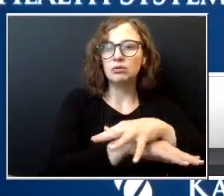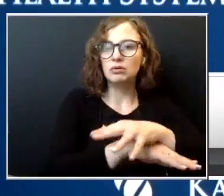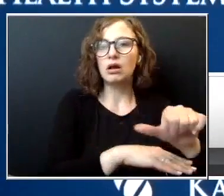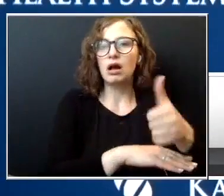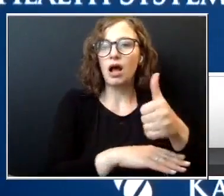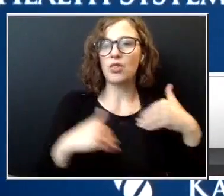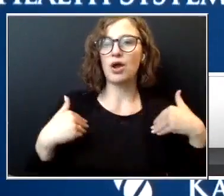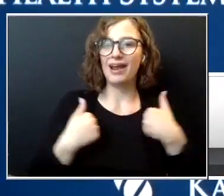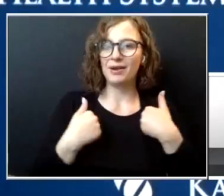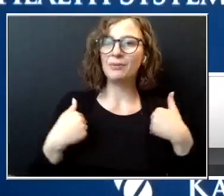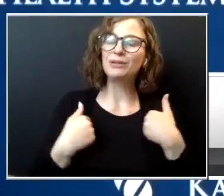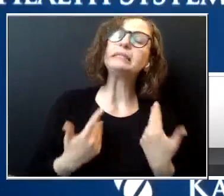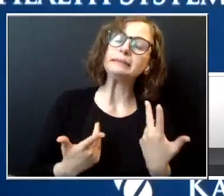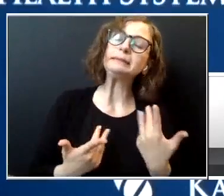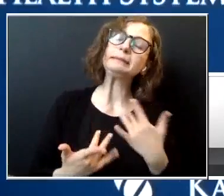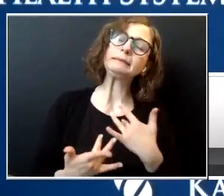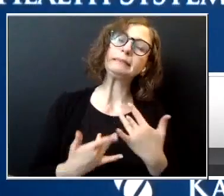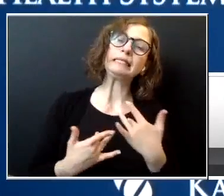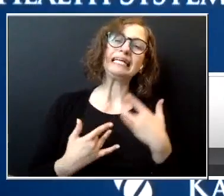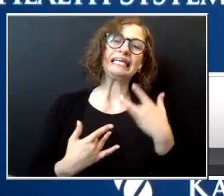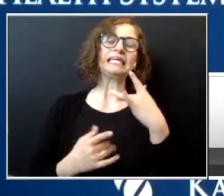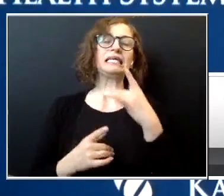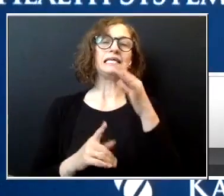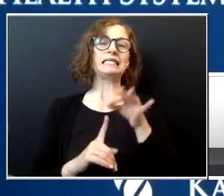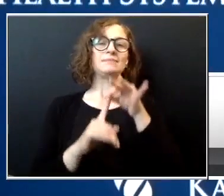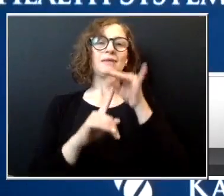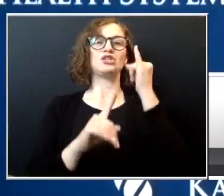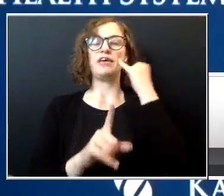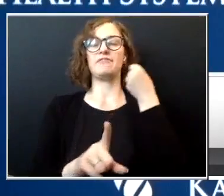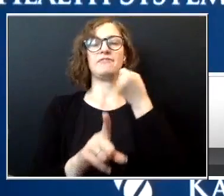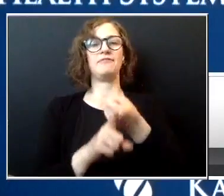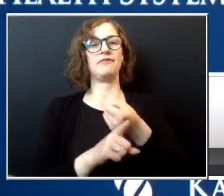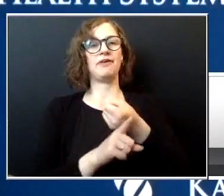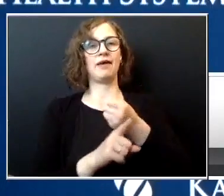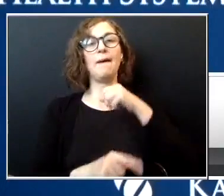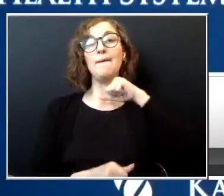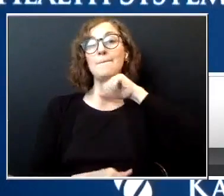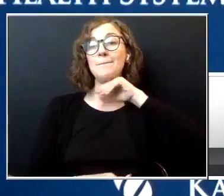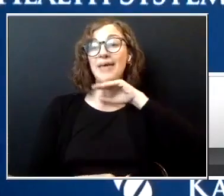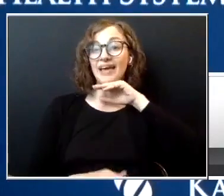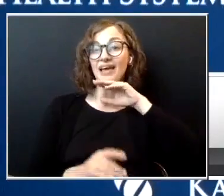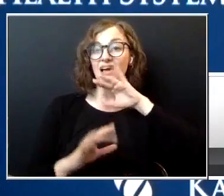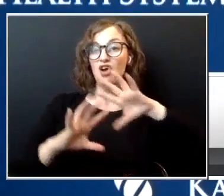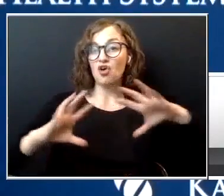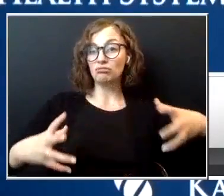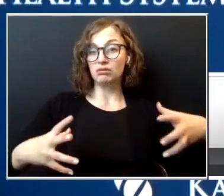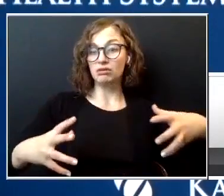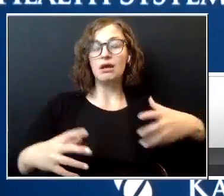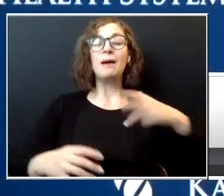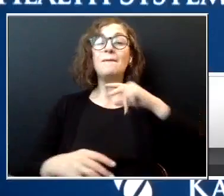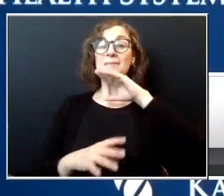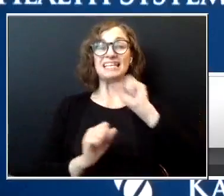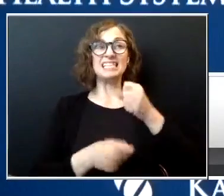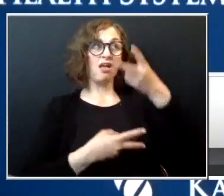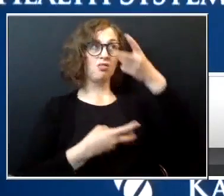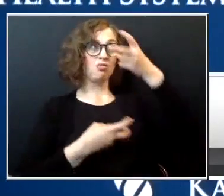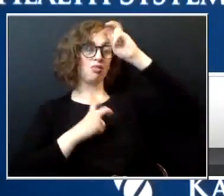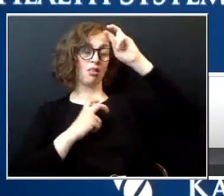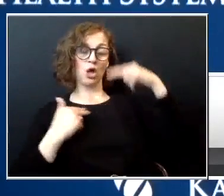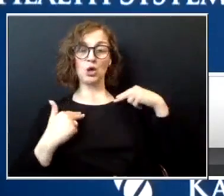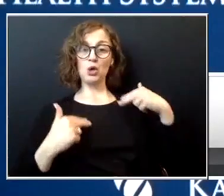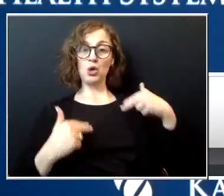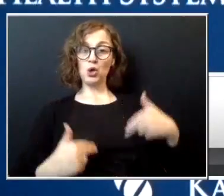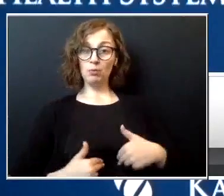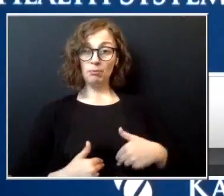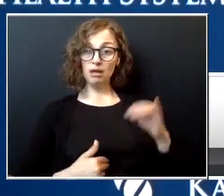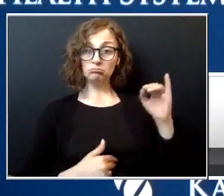pig herds. Pig herds can also be infected by human influenza viruses. Pigs are excellent vessels for mixing